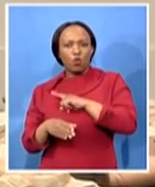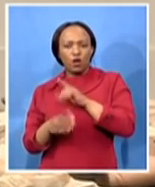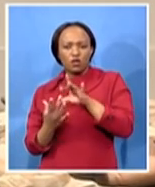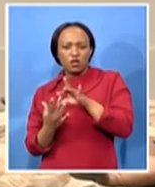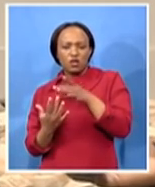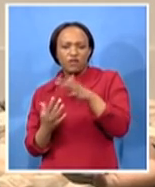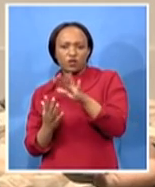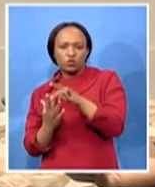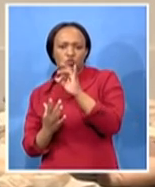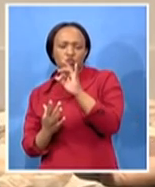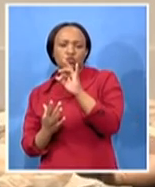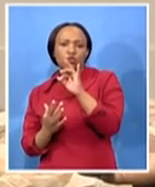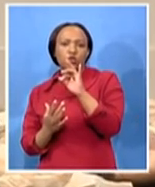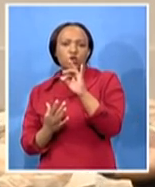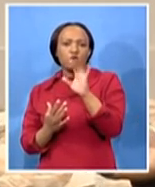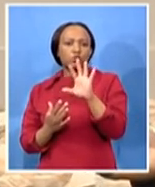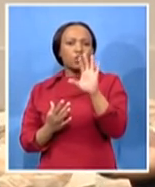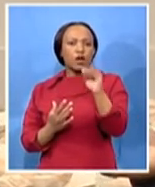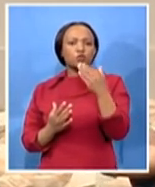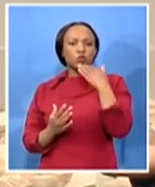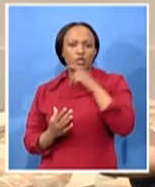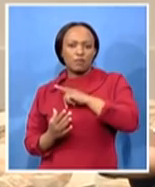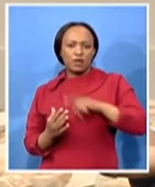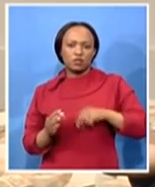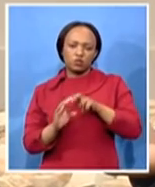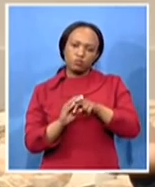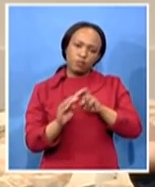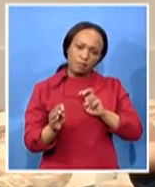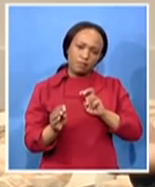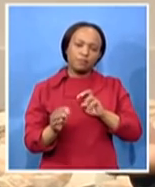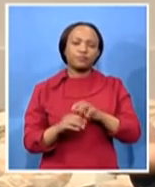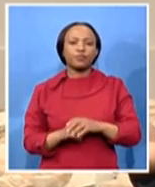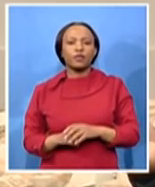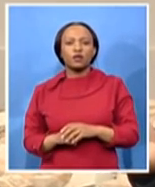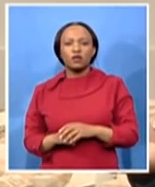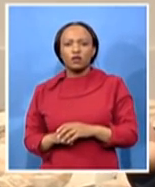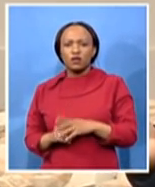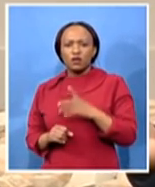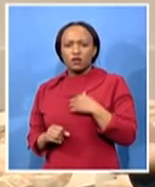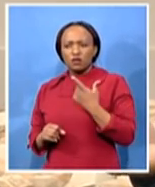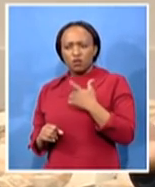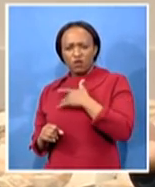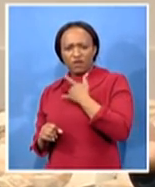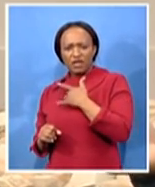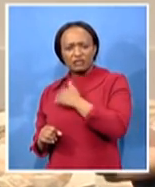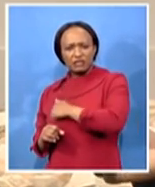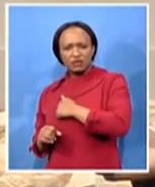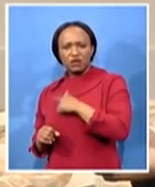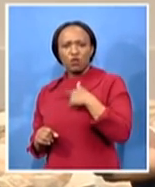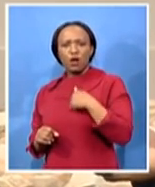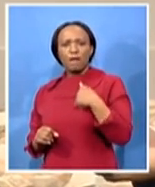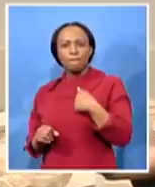step aside. Do you share his sentiments or not? Well, it's not about sentiments. I'm sharing the sentiment about the resolutions. Everyone who's got a matter before the